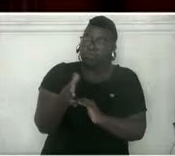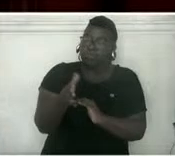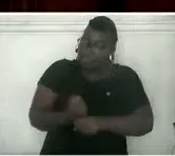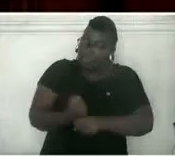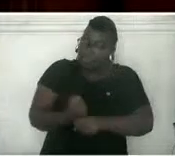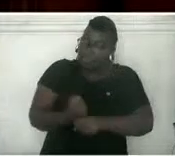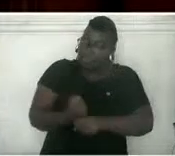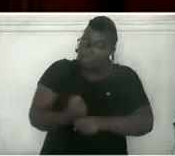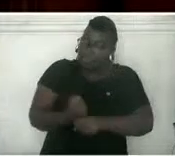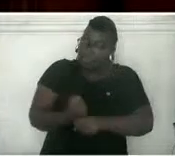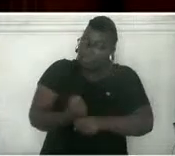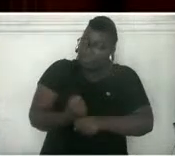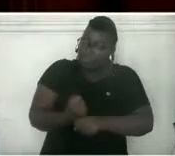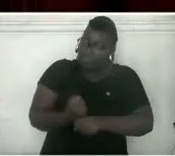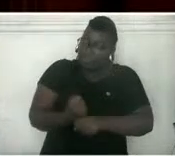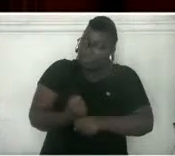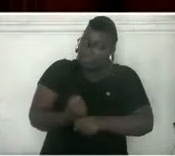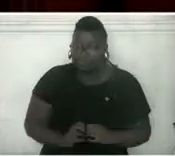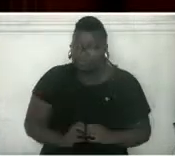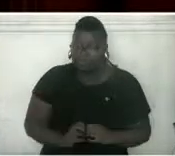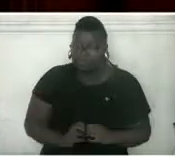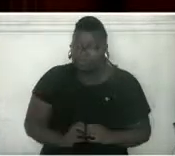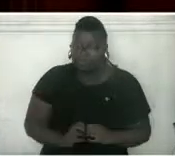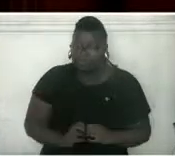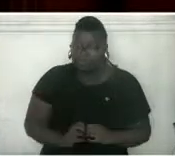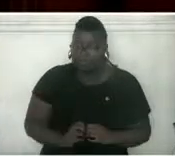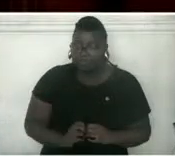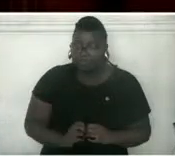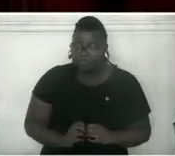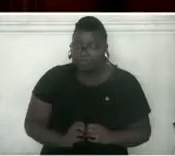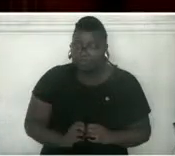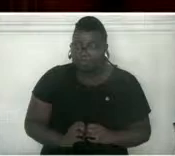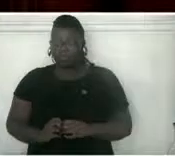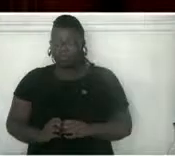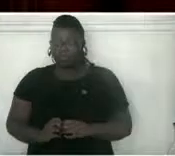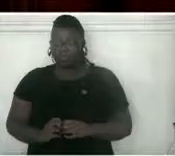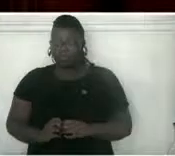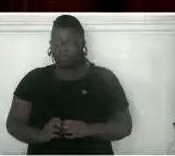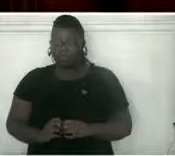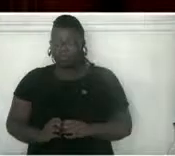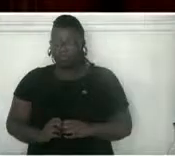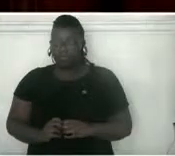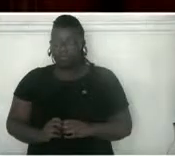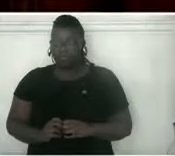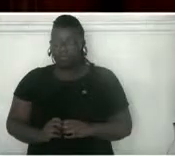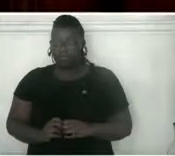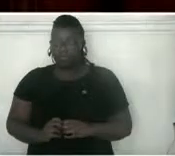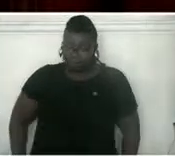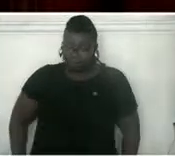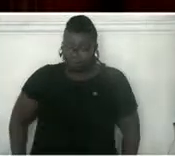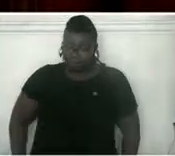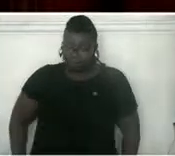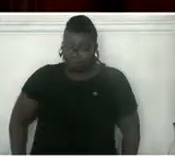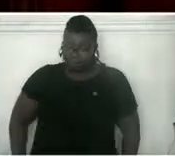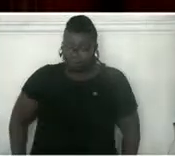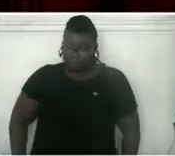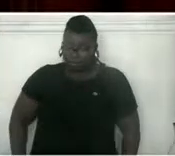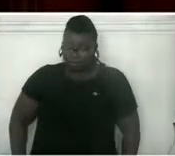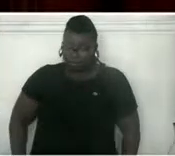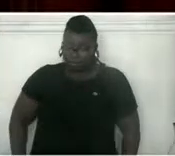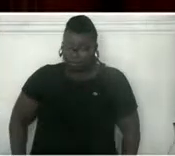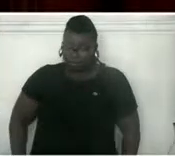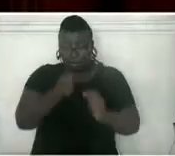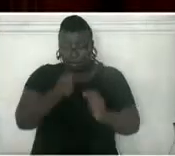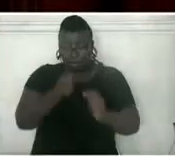import substitution and industrialization in all sectors of the economy. Honourable